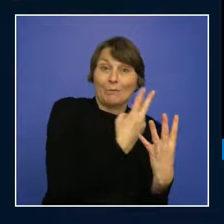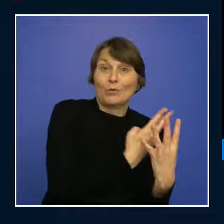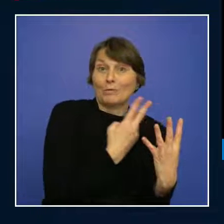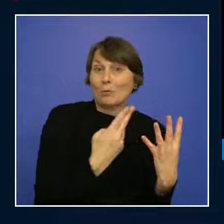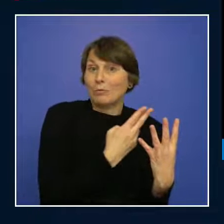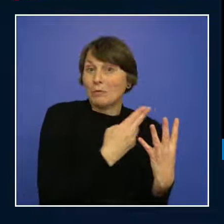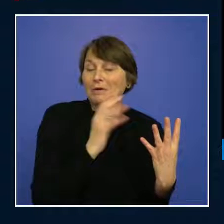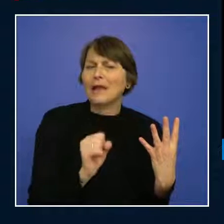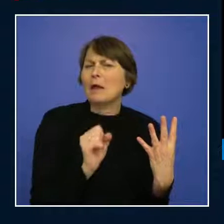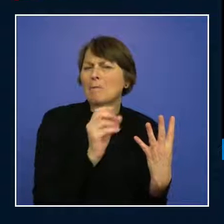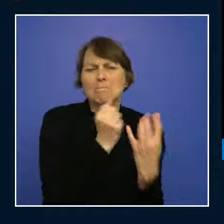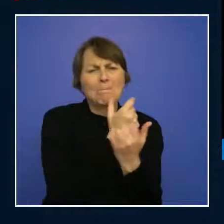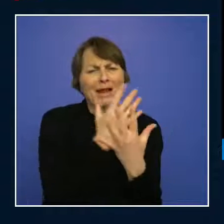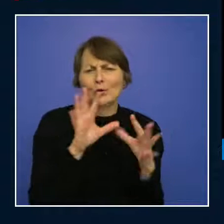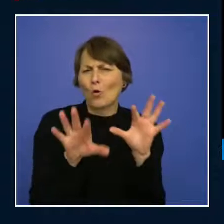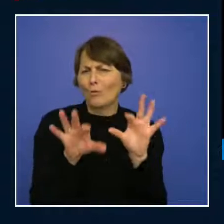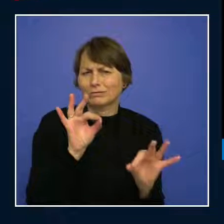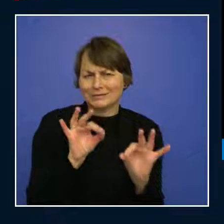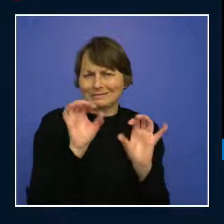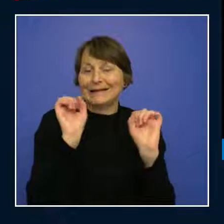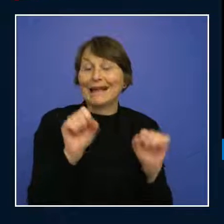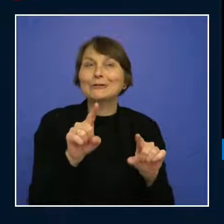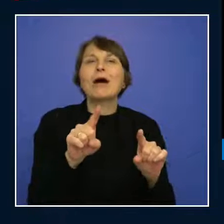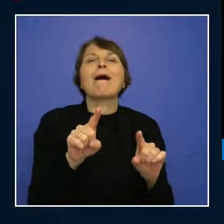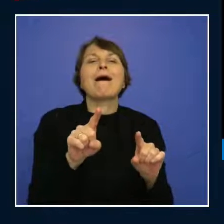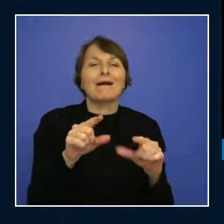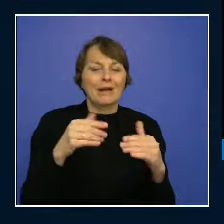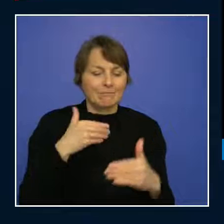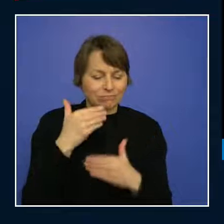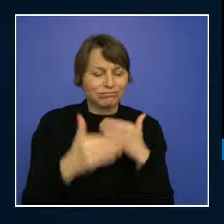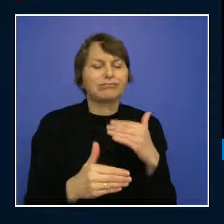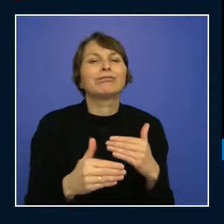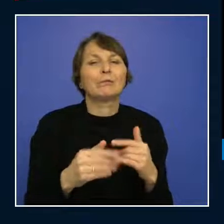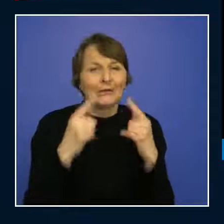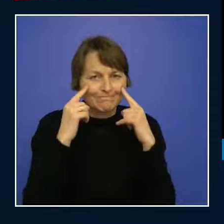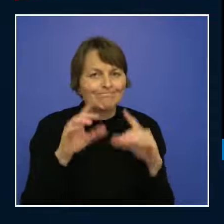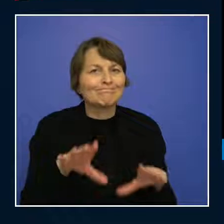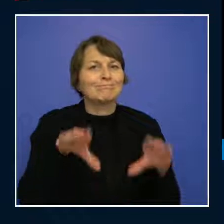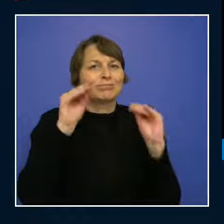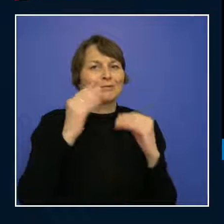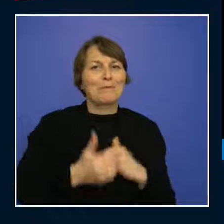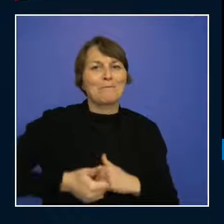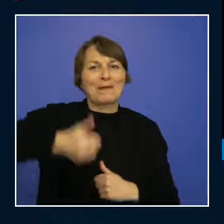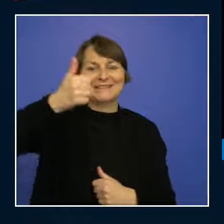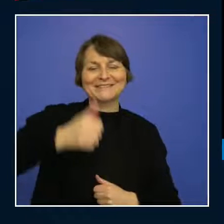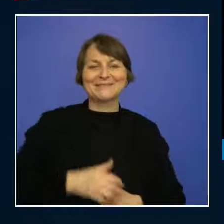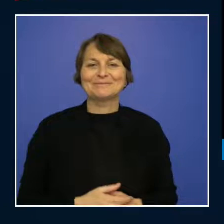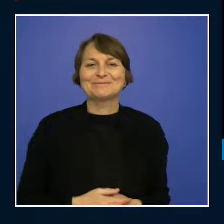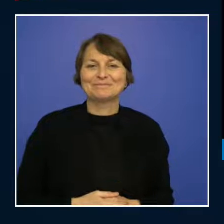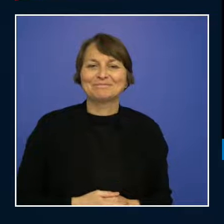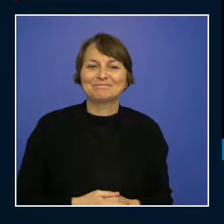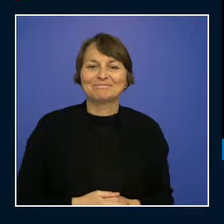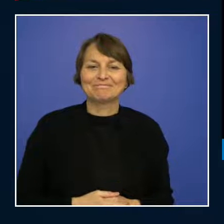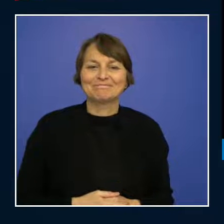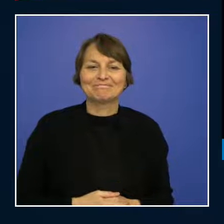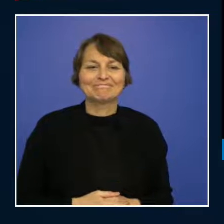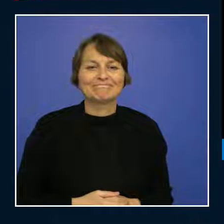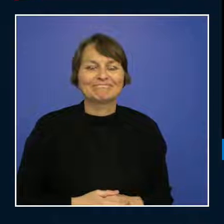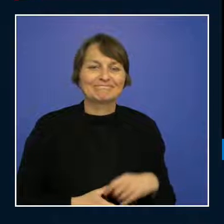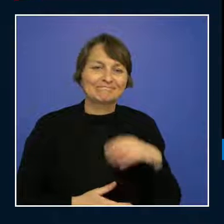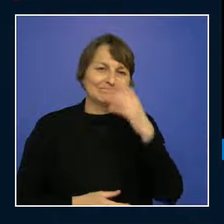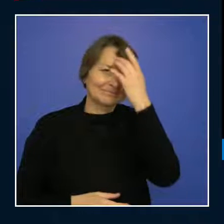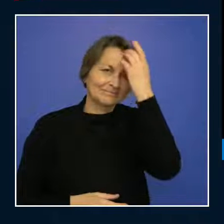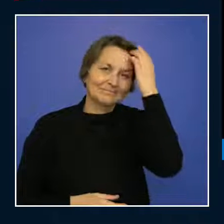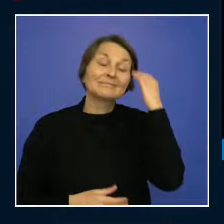but hopefully this session will help you understand them. Now, the Azure Load Balancer is our networking